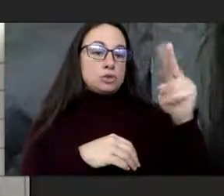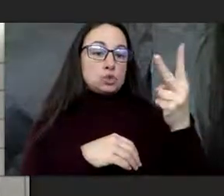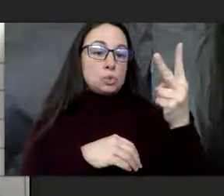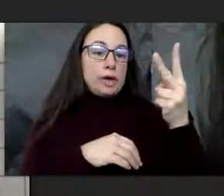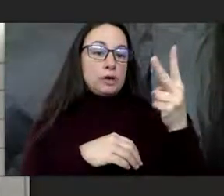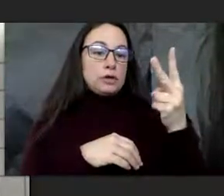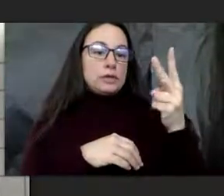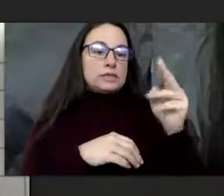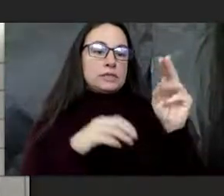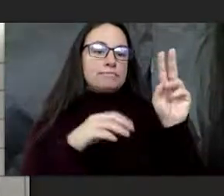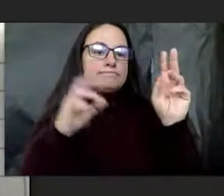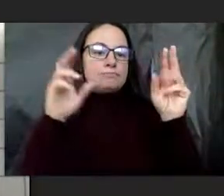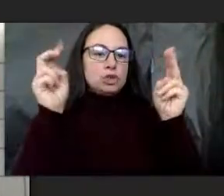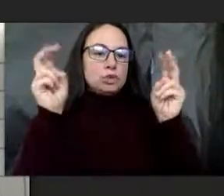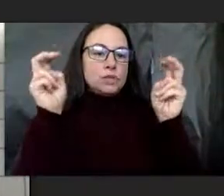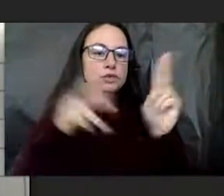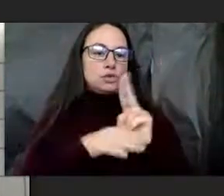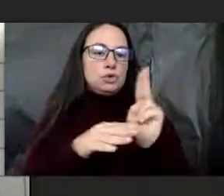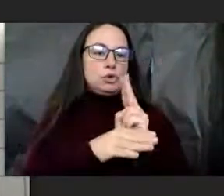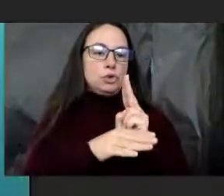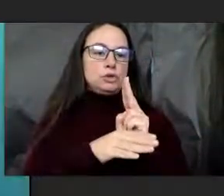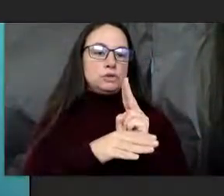make the 2 into an exponent.